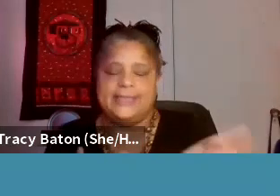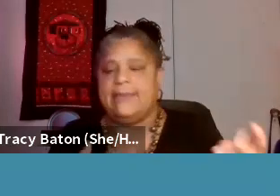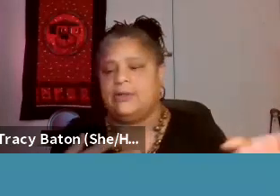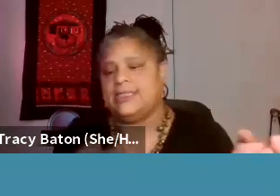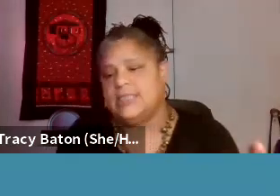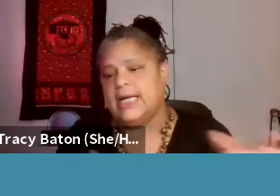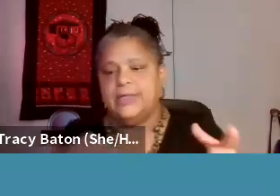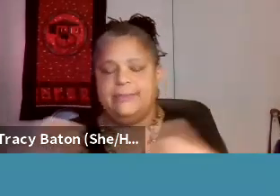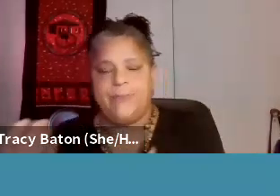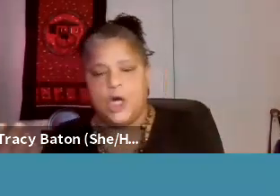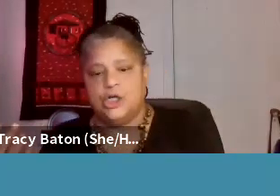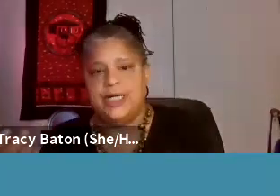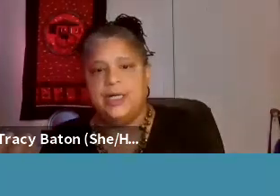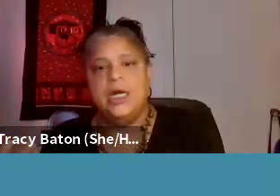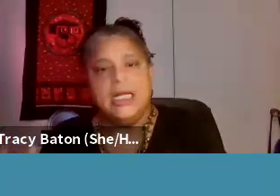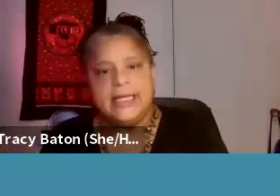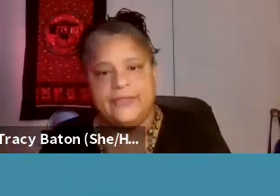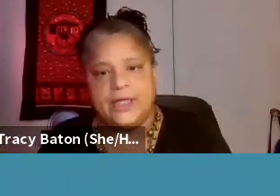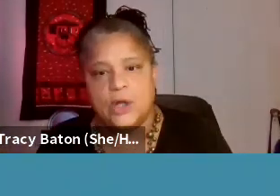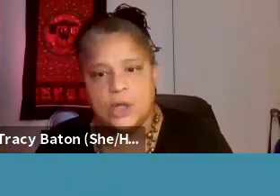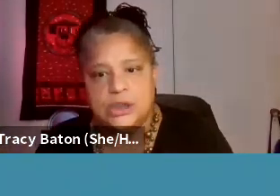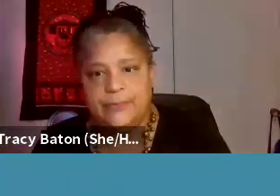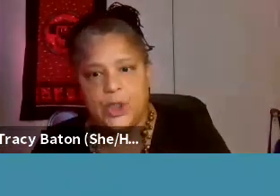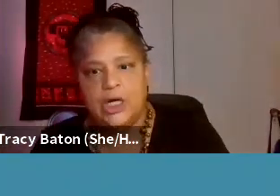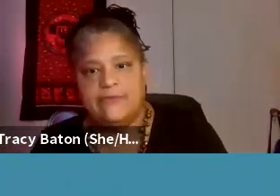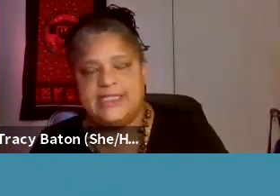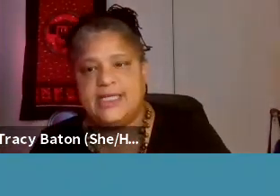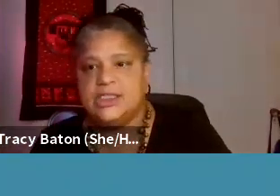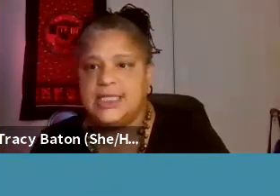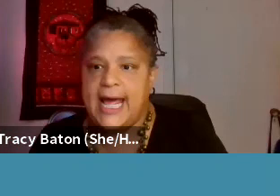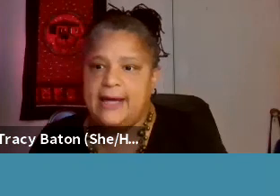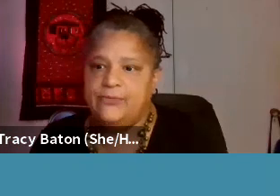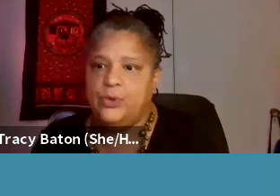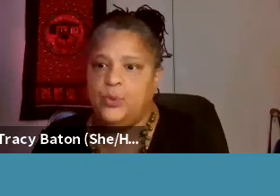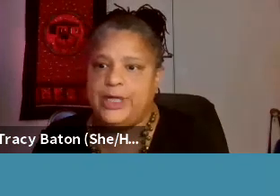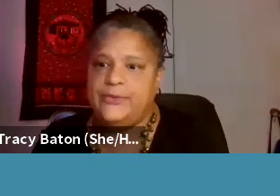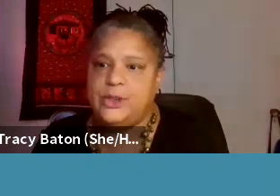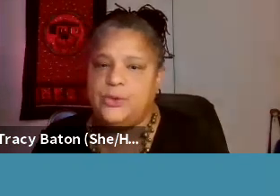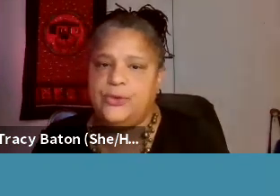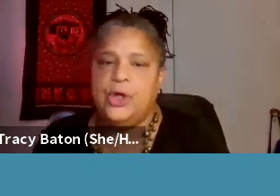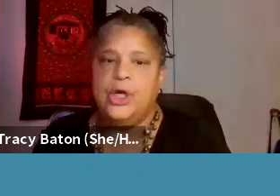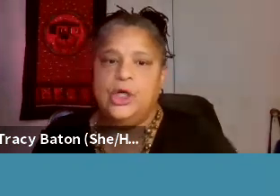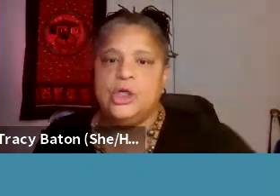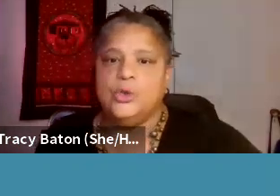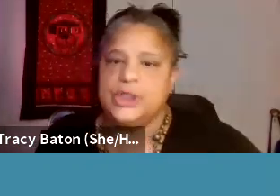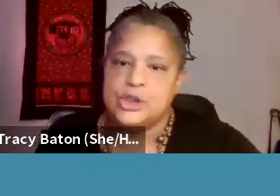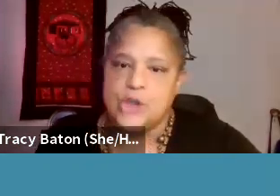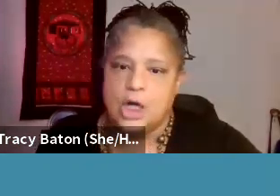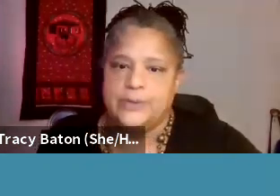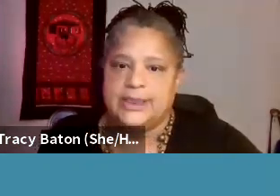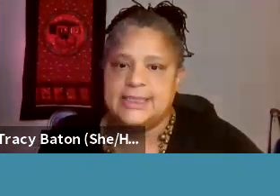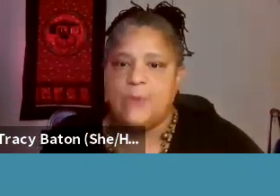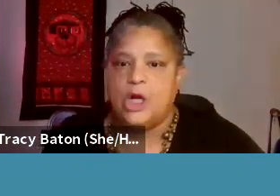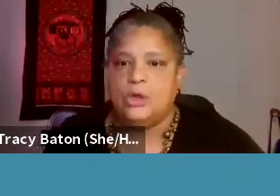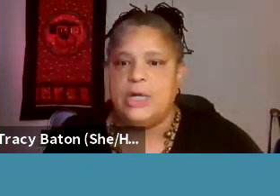important things about desire and partnering that I think are also important conversations to have with youth. So you can